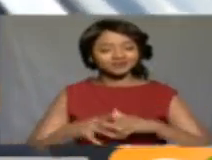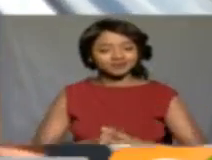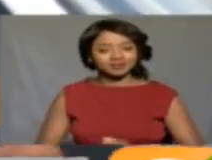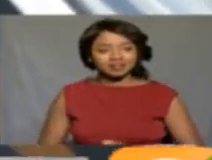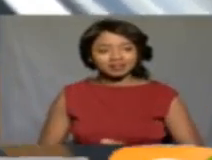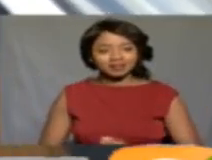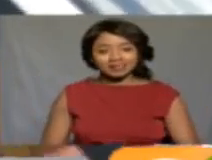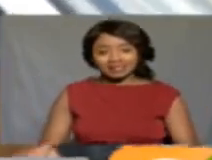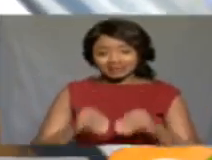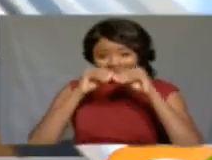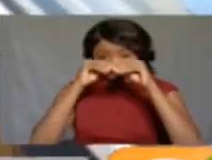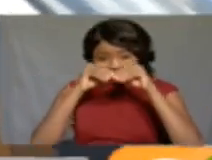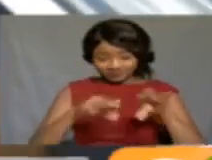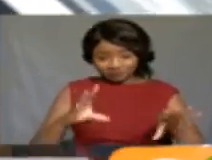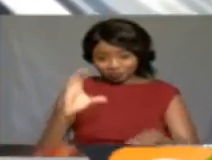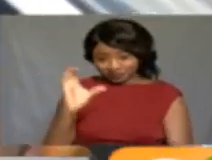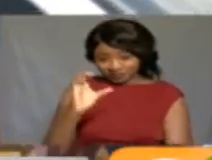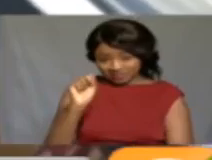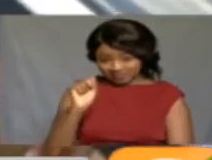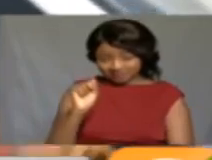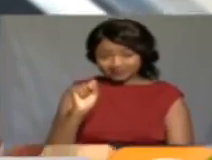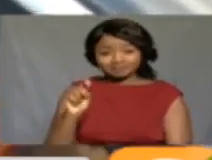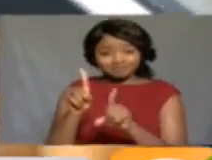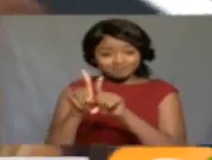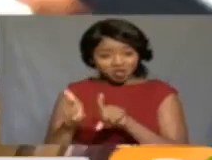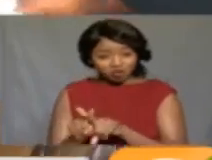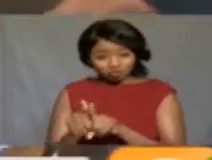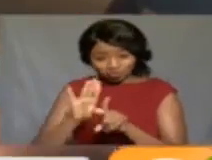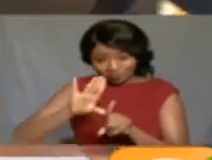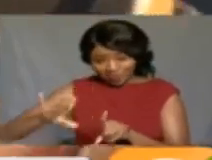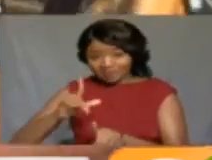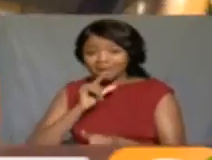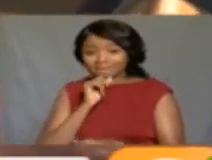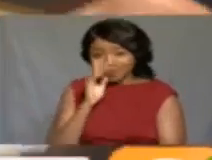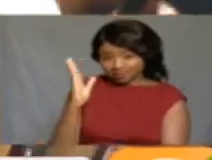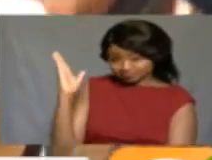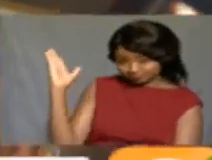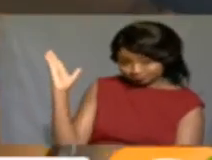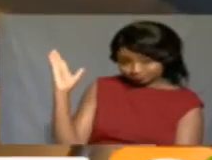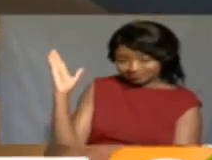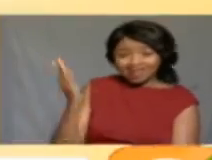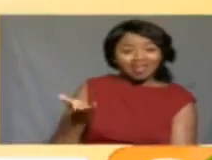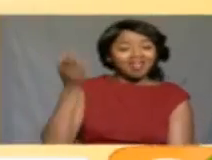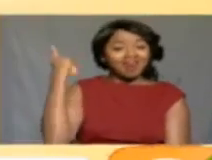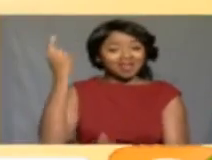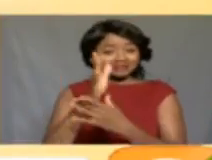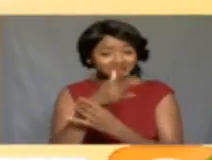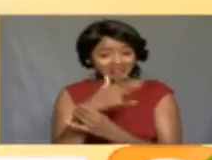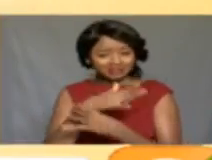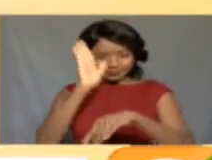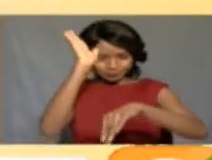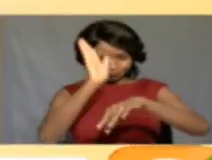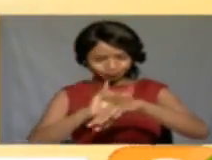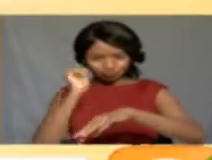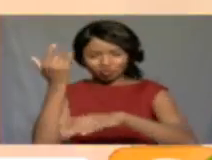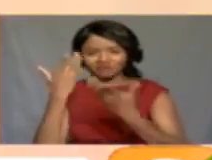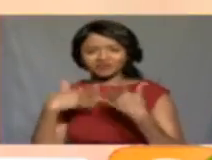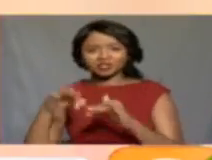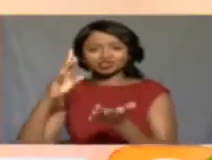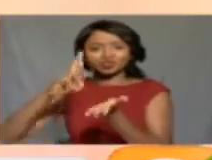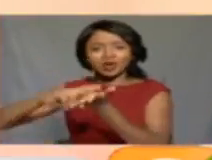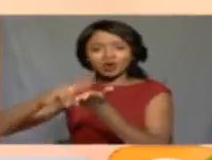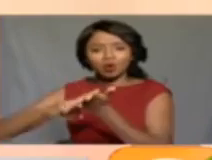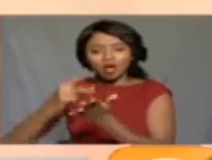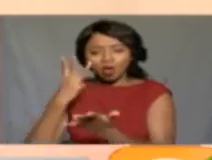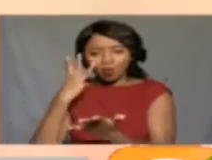Devolution Cabinet Secretary Eugene Wamalwa and his agriculture counterpart Mwangi Kiunjuri last Thursday were summoned to record witness